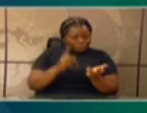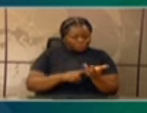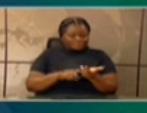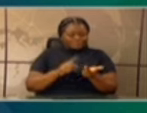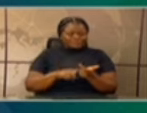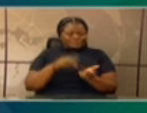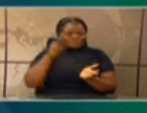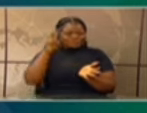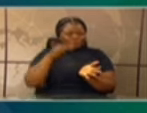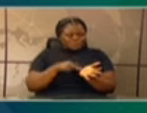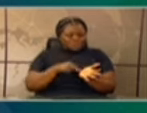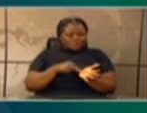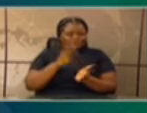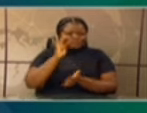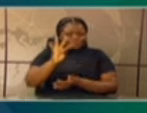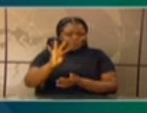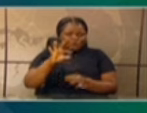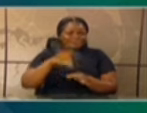1992 elections, no, nearly